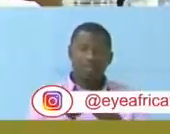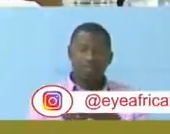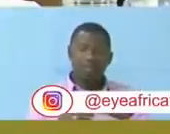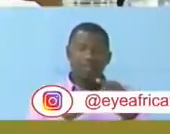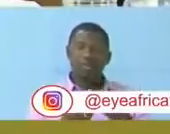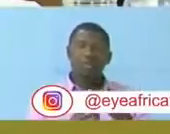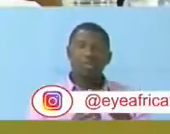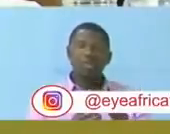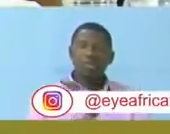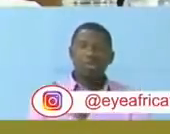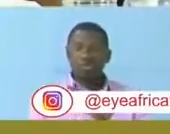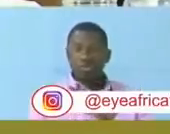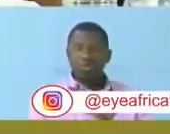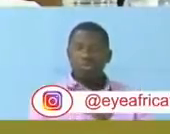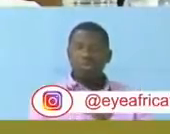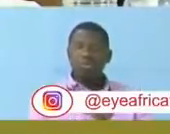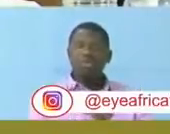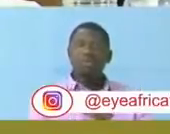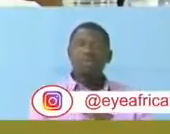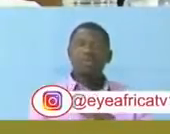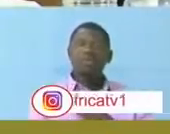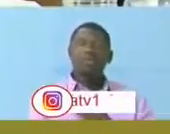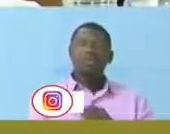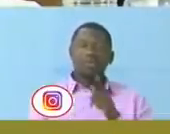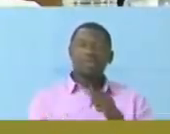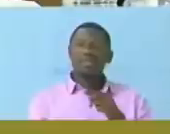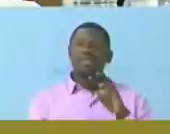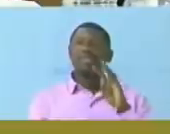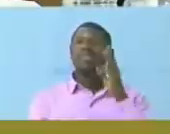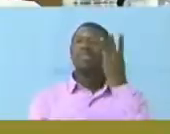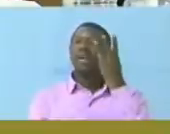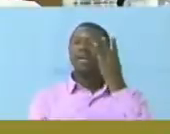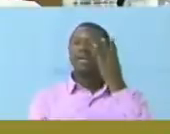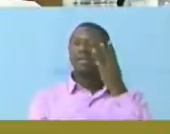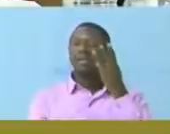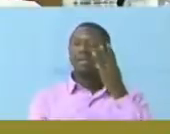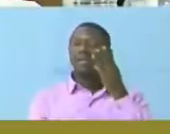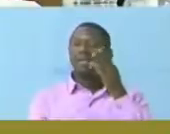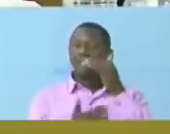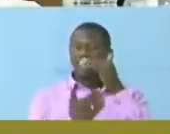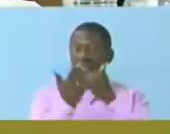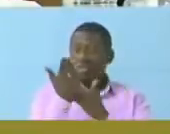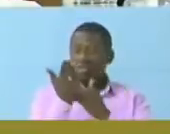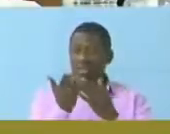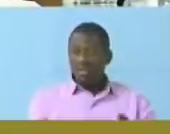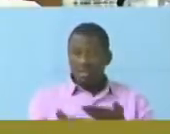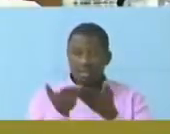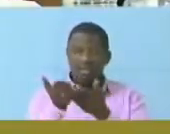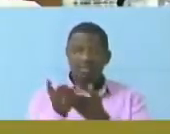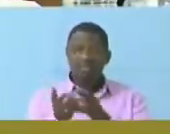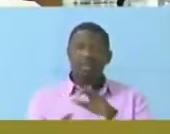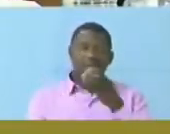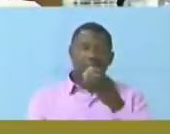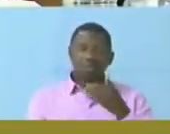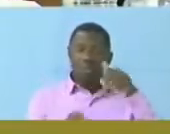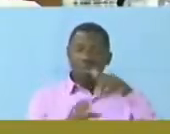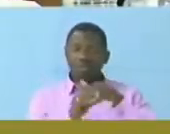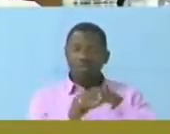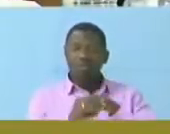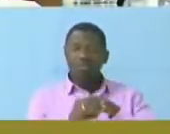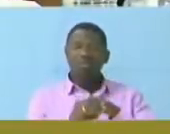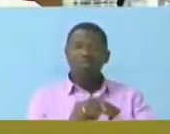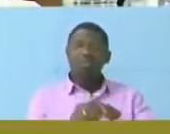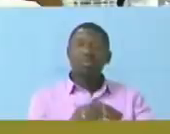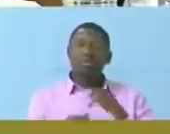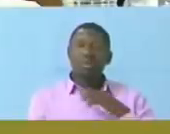a list that he had given to Jame. Can he include in what you requested them by Wednesday to give us copies of